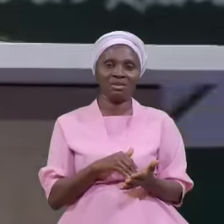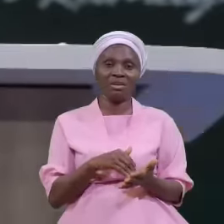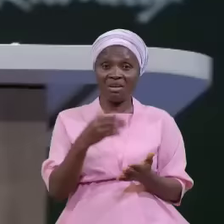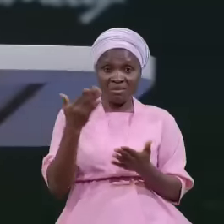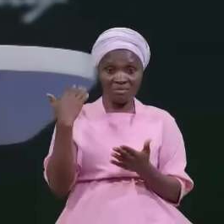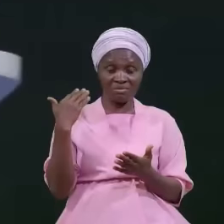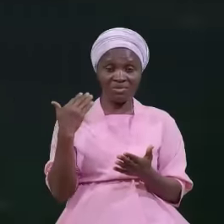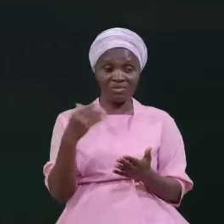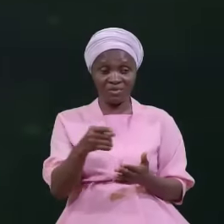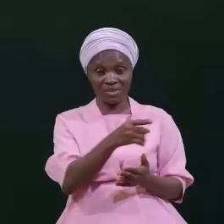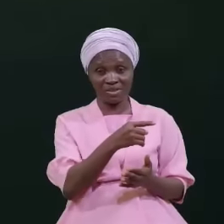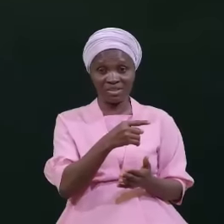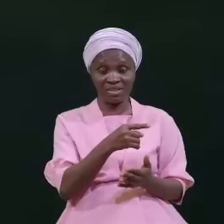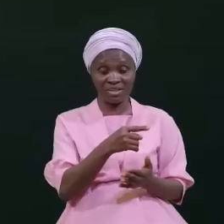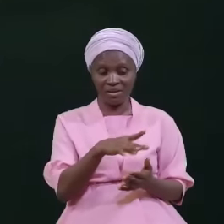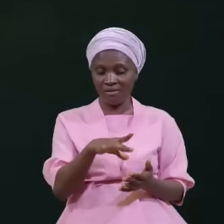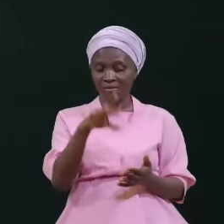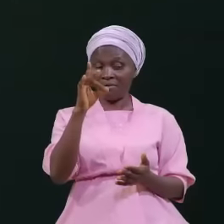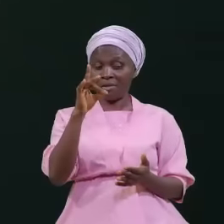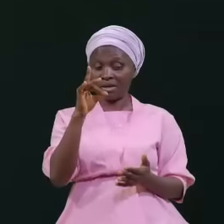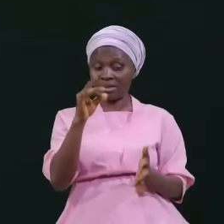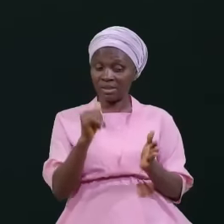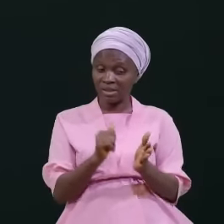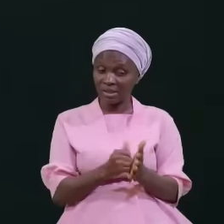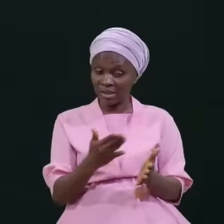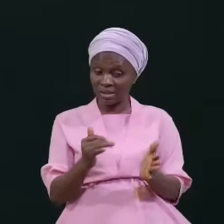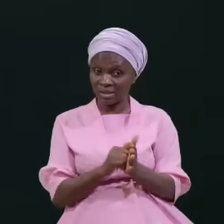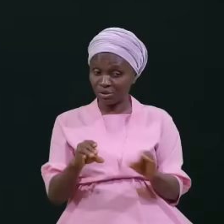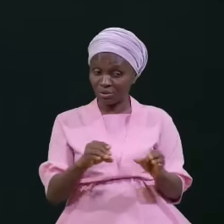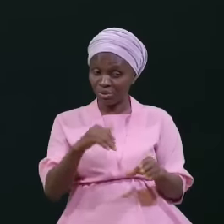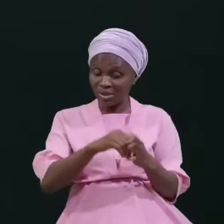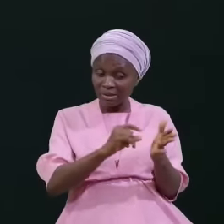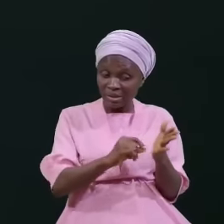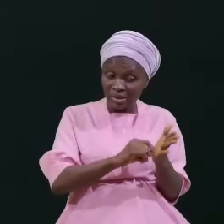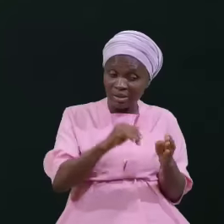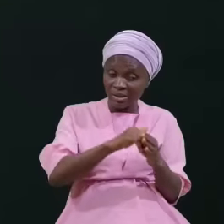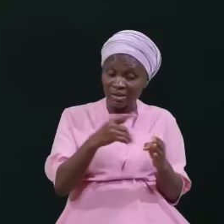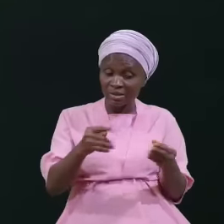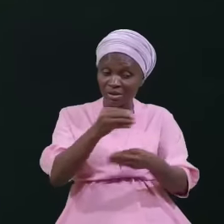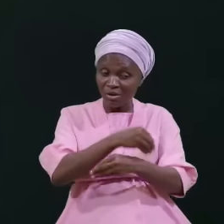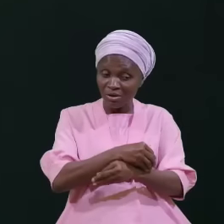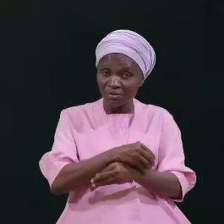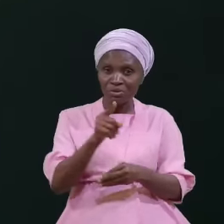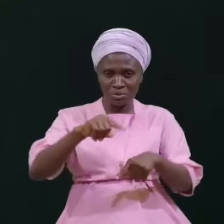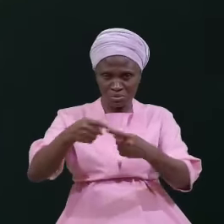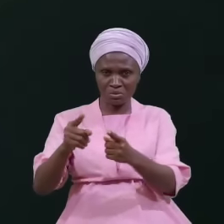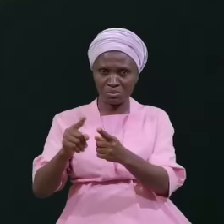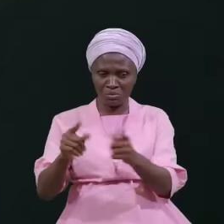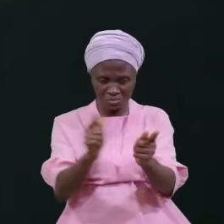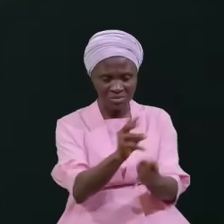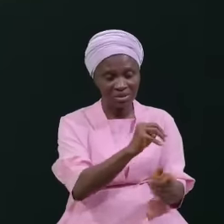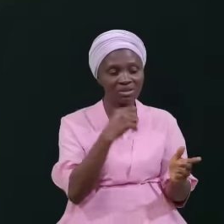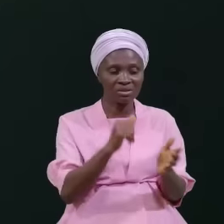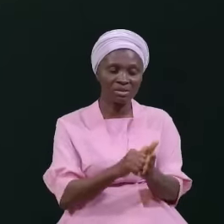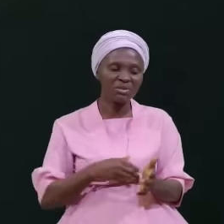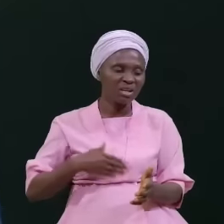before they discover what happened to the account, you go to them, you say, I want to make a confession. You